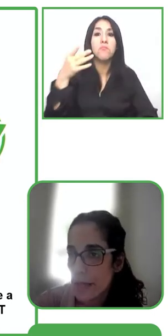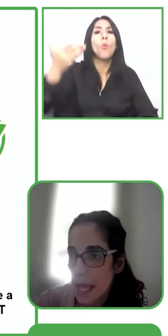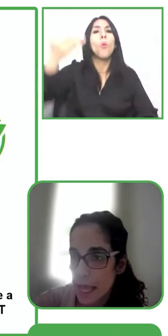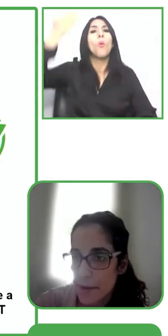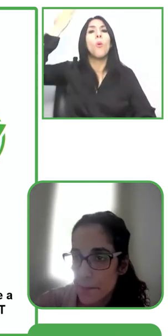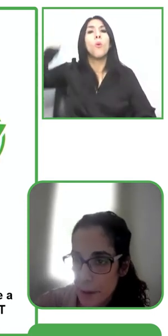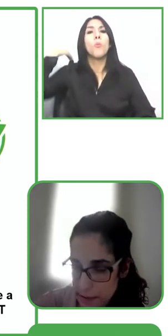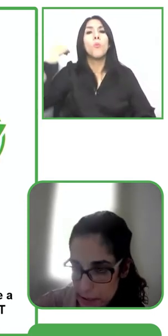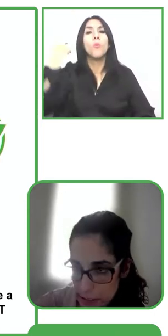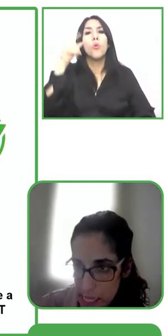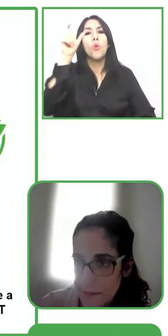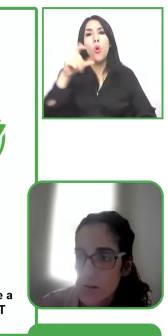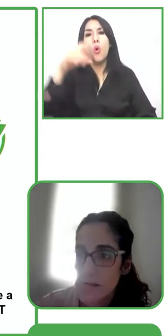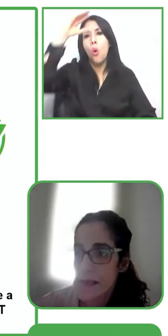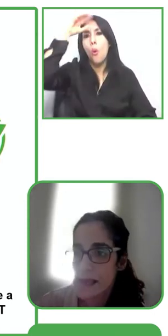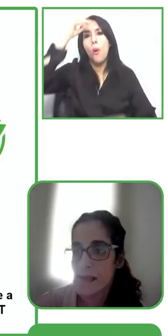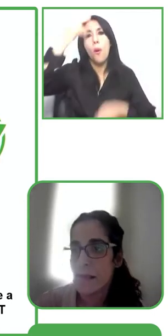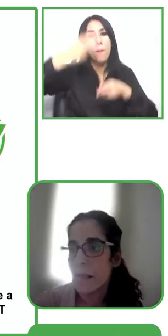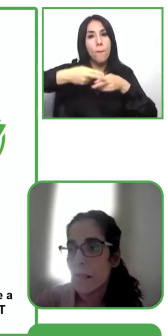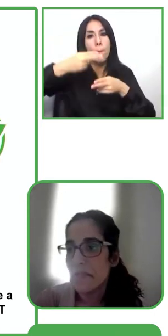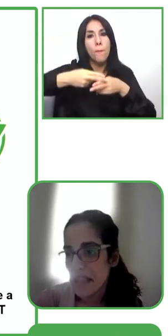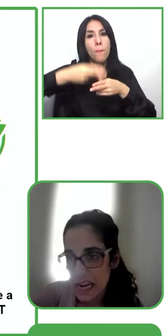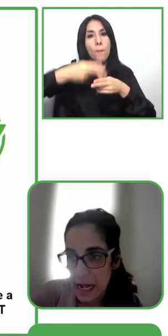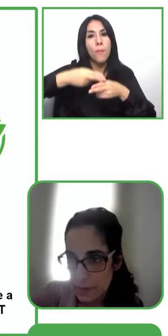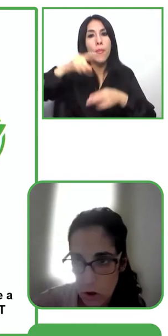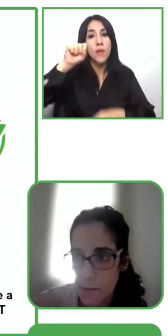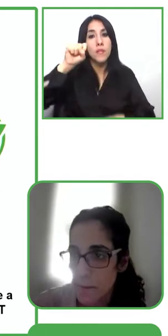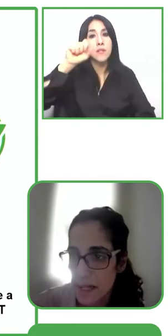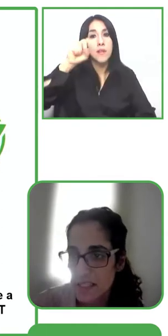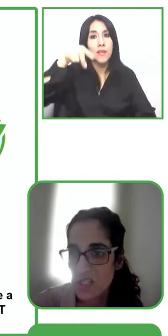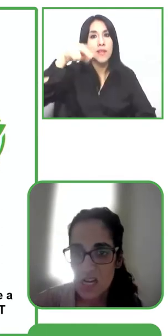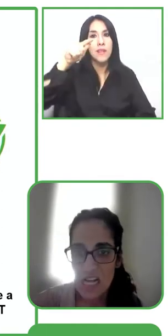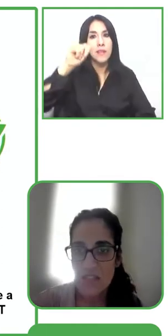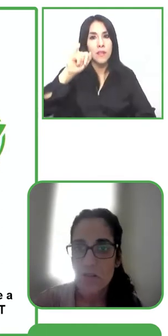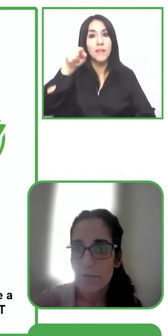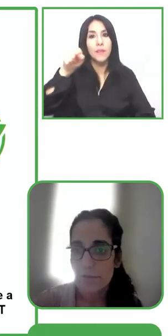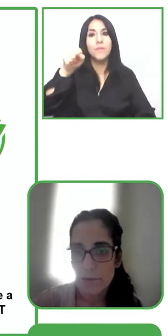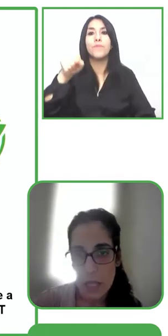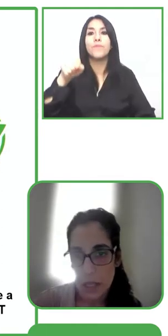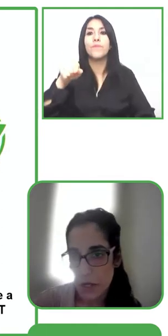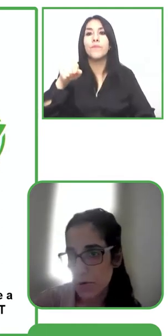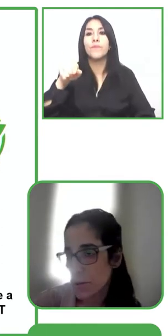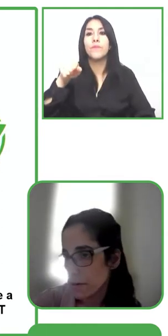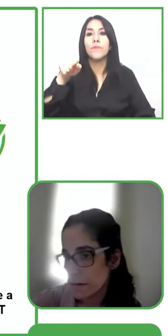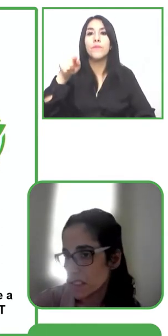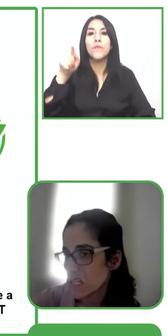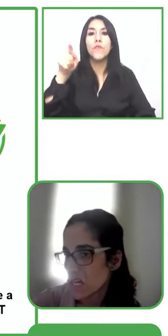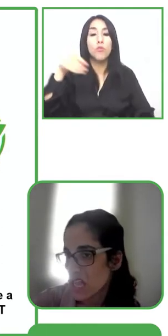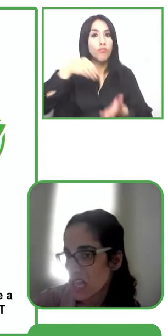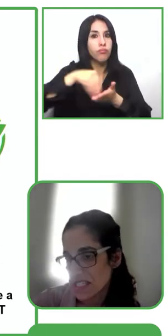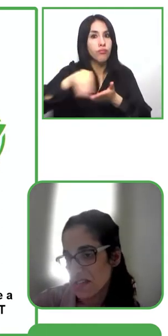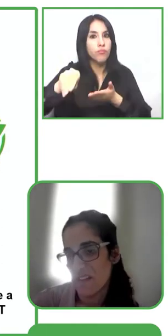throughout the world. And he was friend